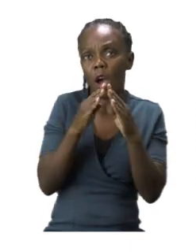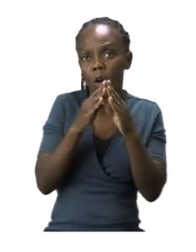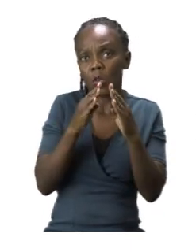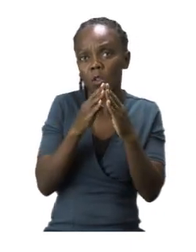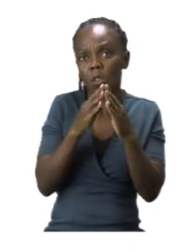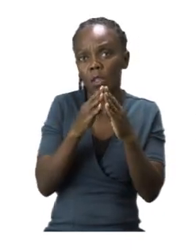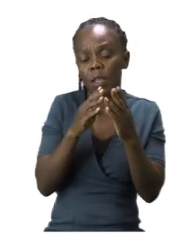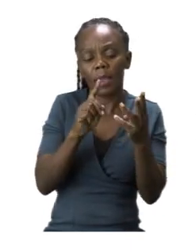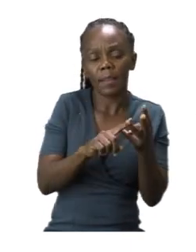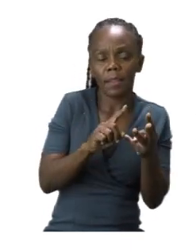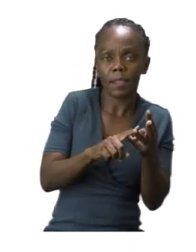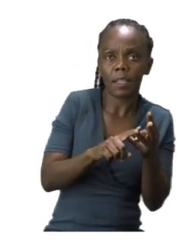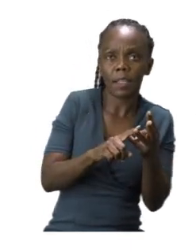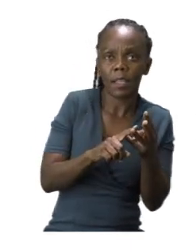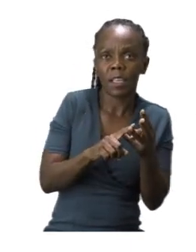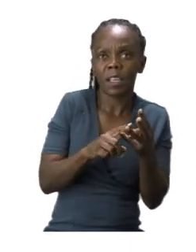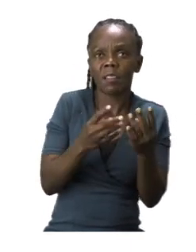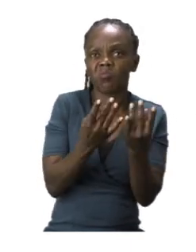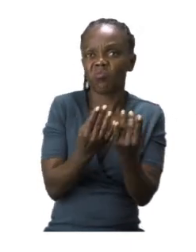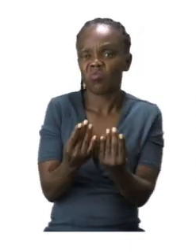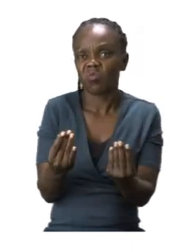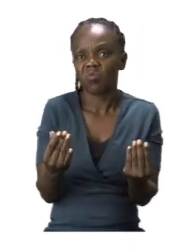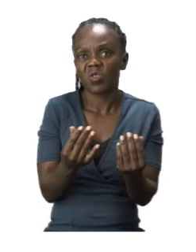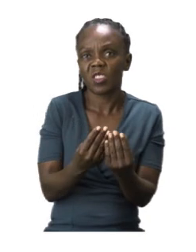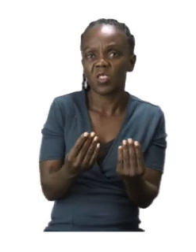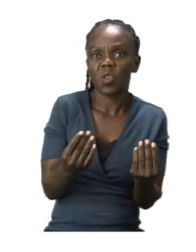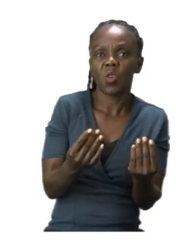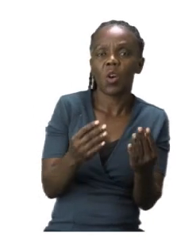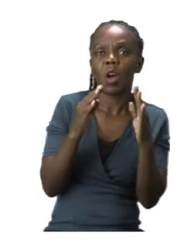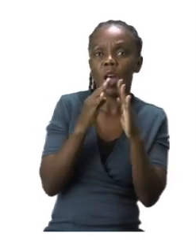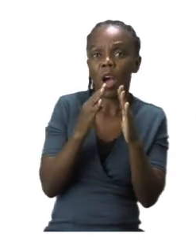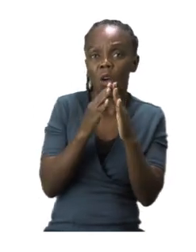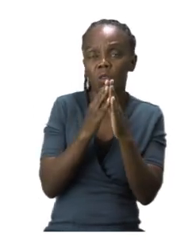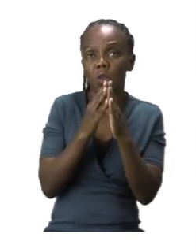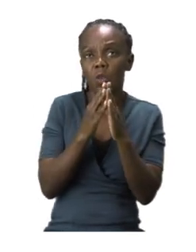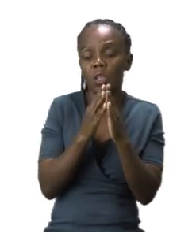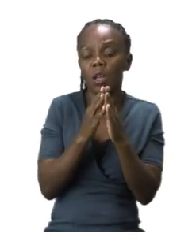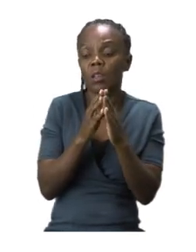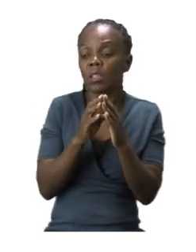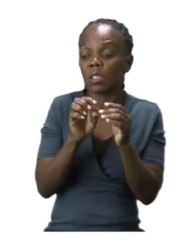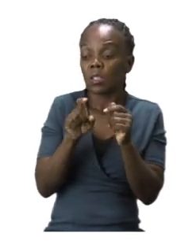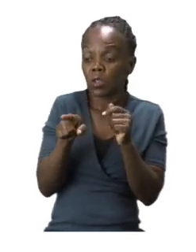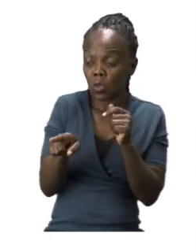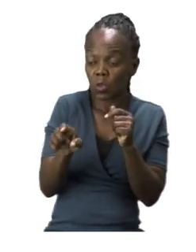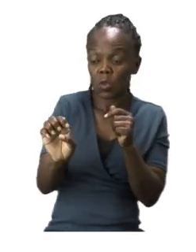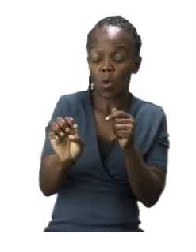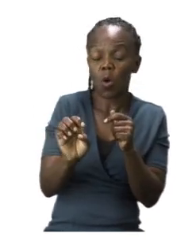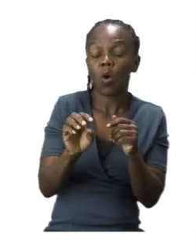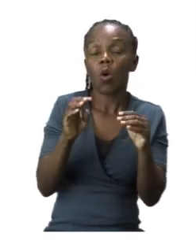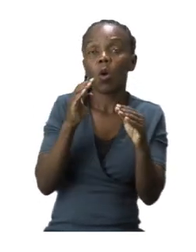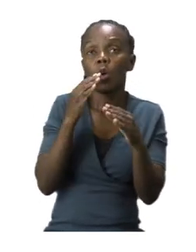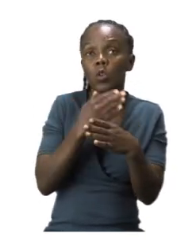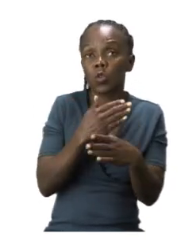to match the material on the other side with the house. Make a straight